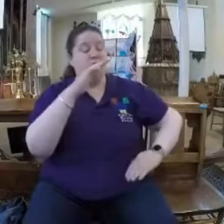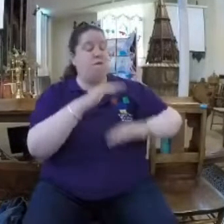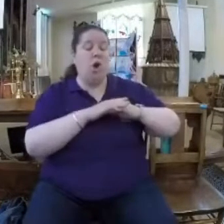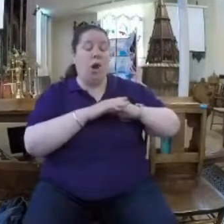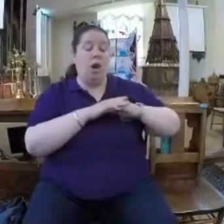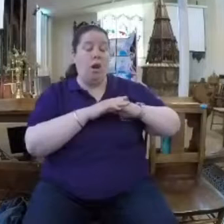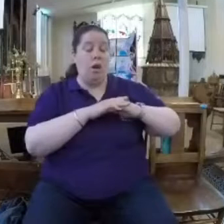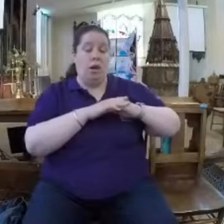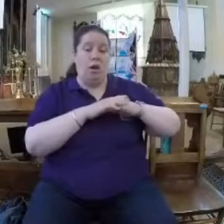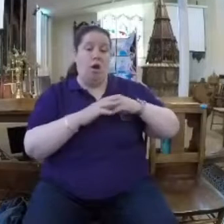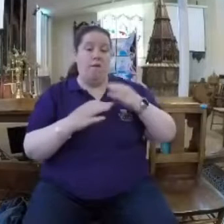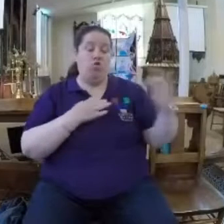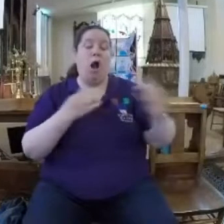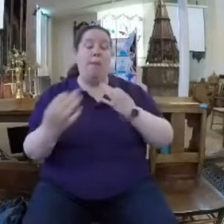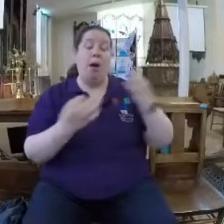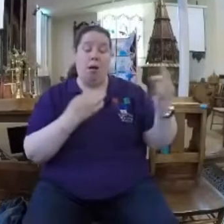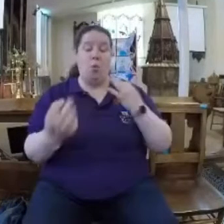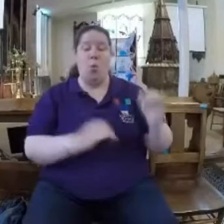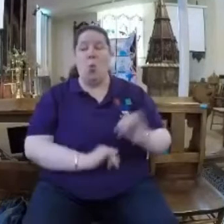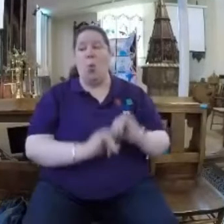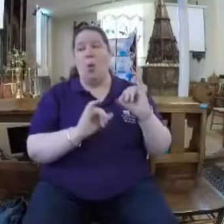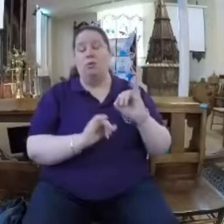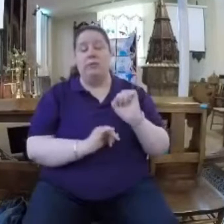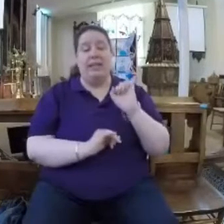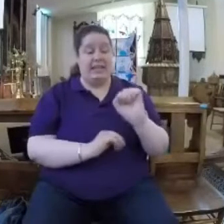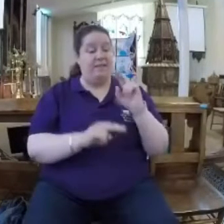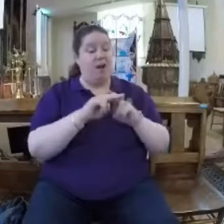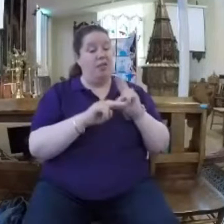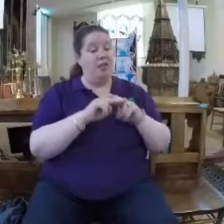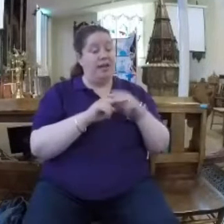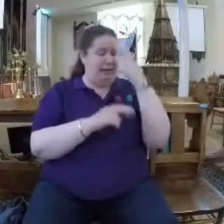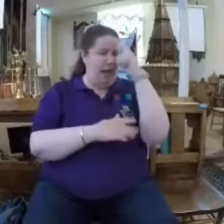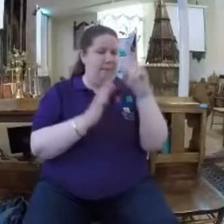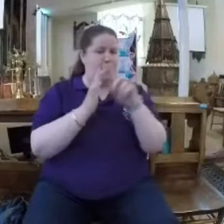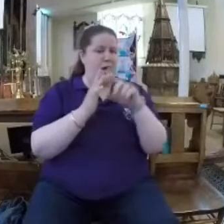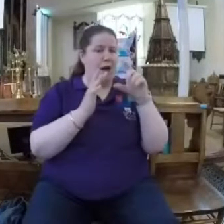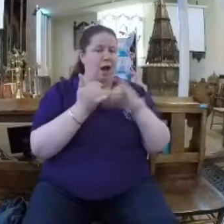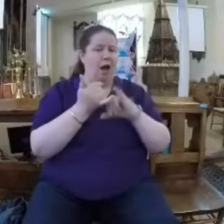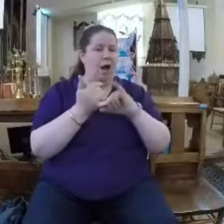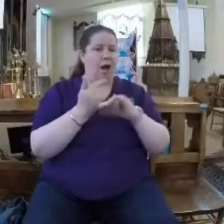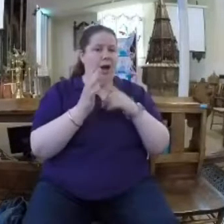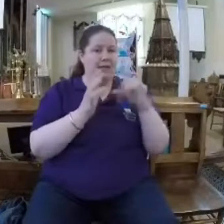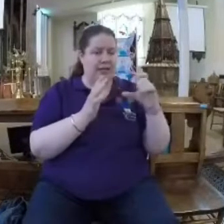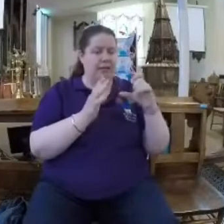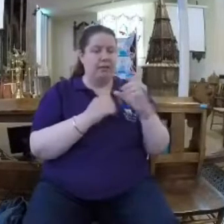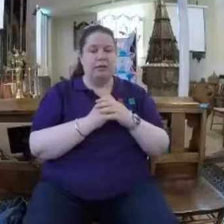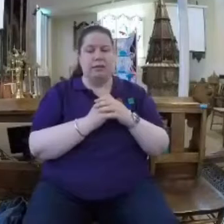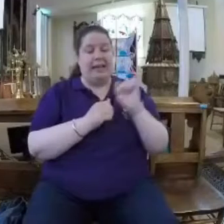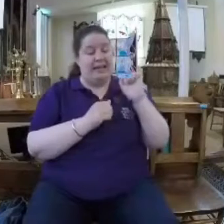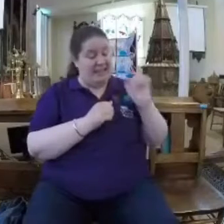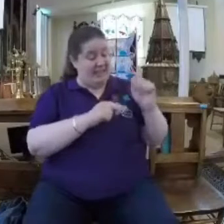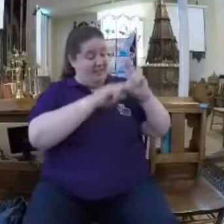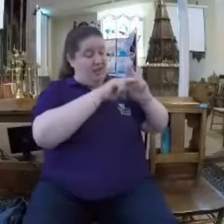drama. And so is his father, who you will have heard of as well, Isaac, and his grandfather, whose name will ring a bell,